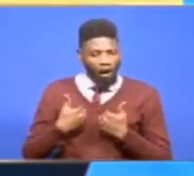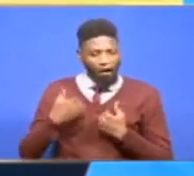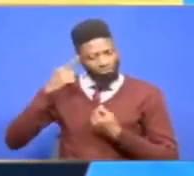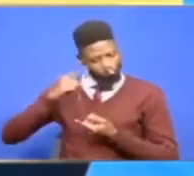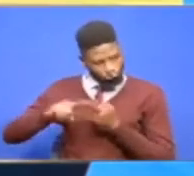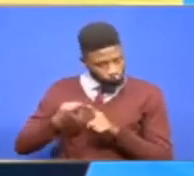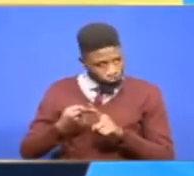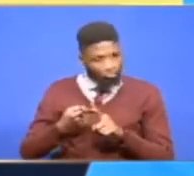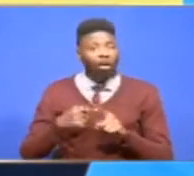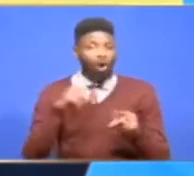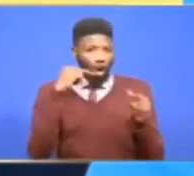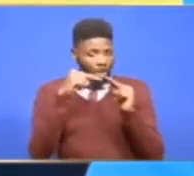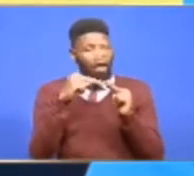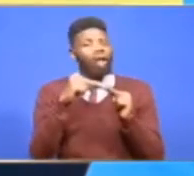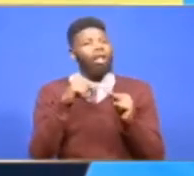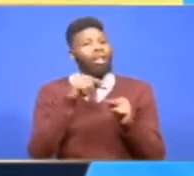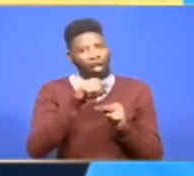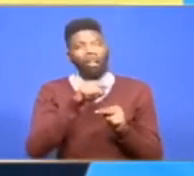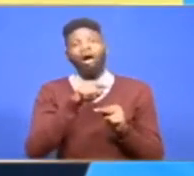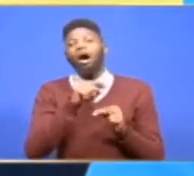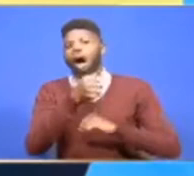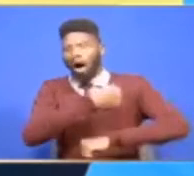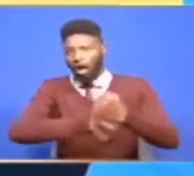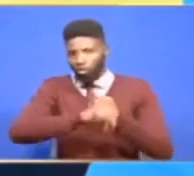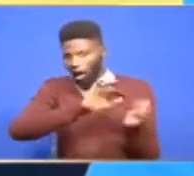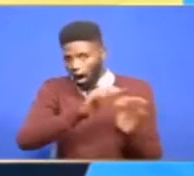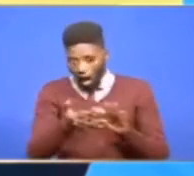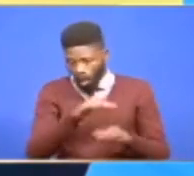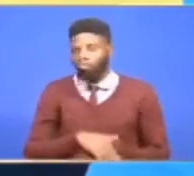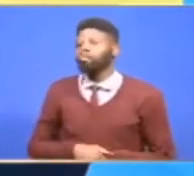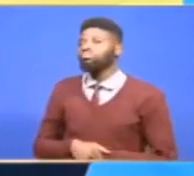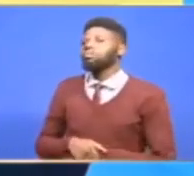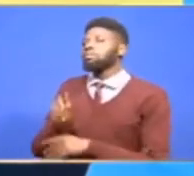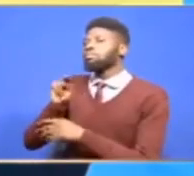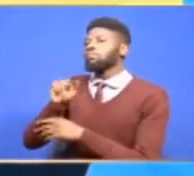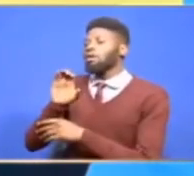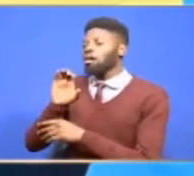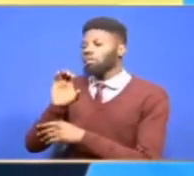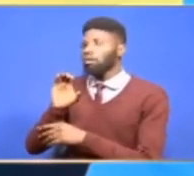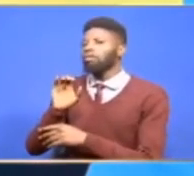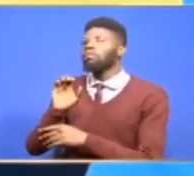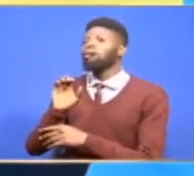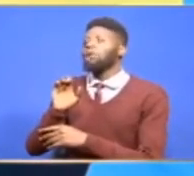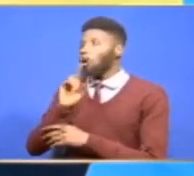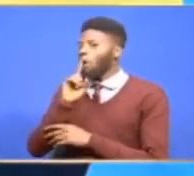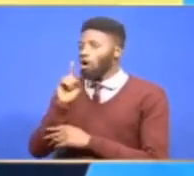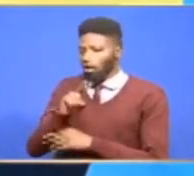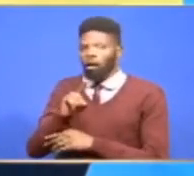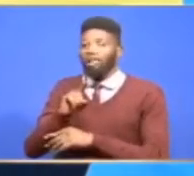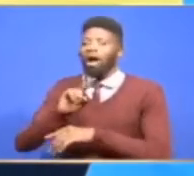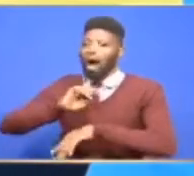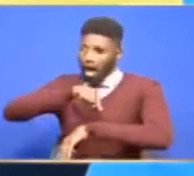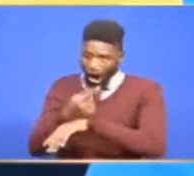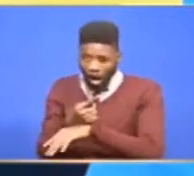behavior, NAC has directed that the hours of business for restaurants,